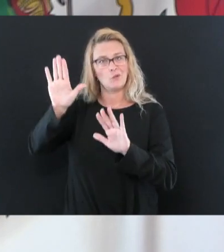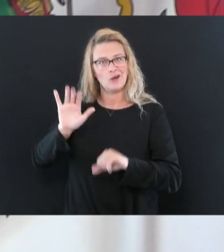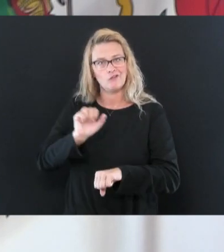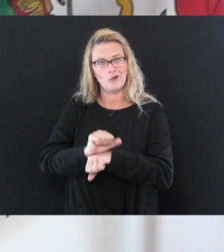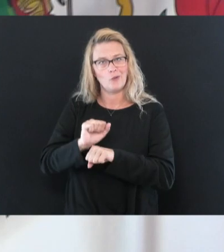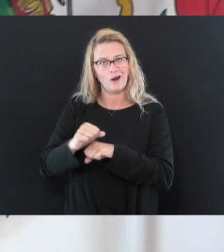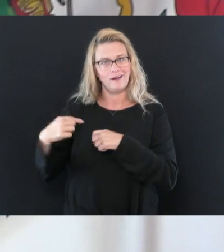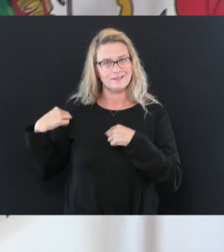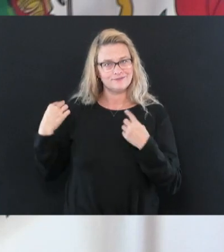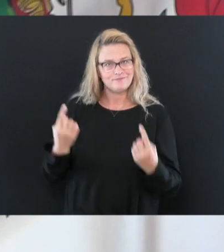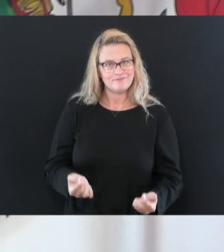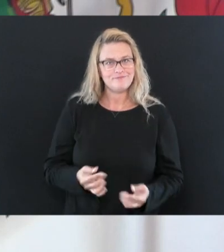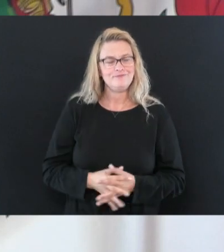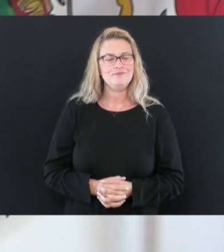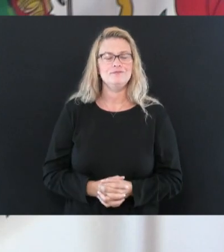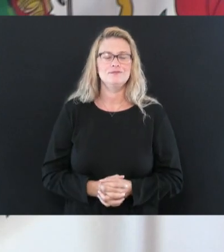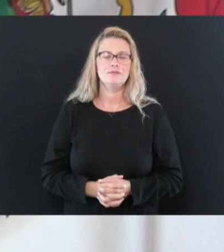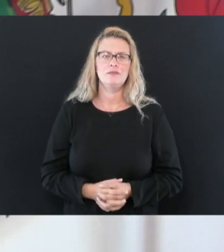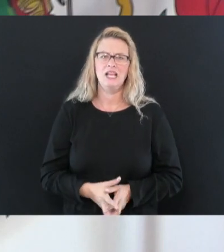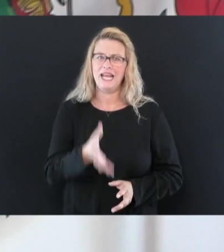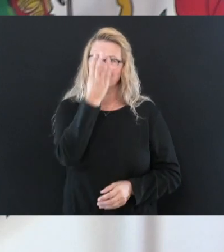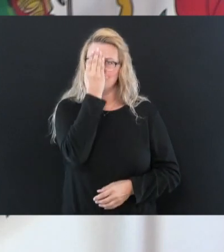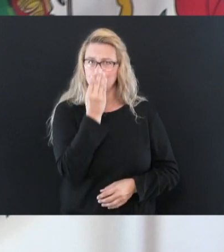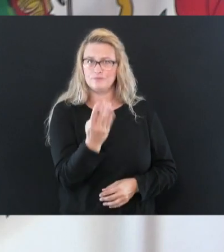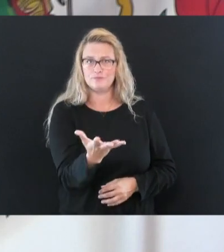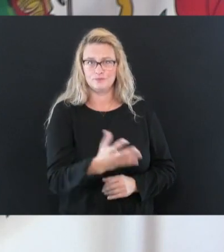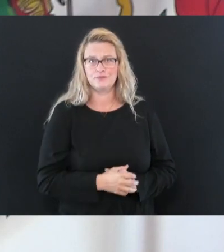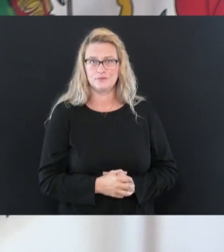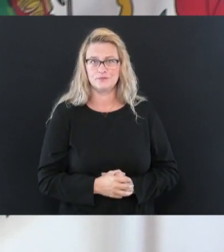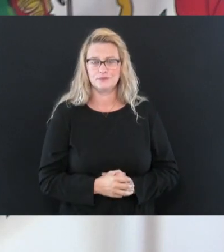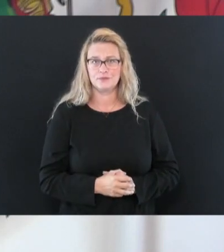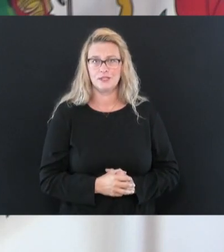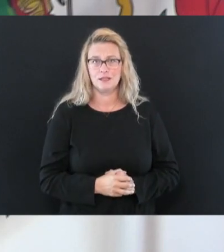I just want to tell everybody out there, just please know